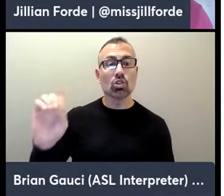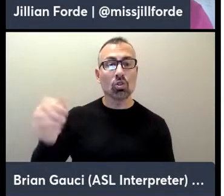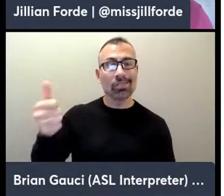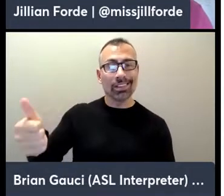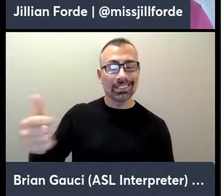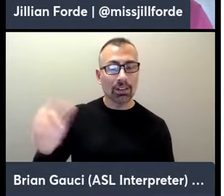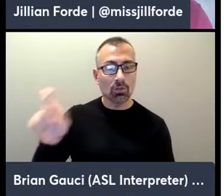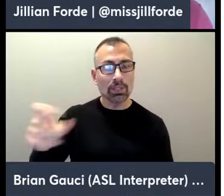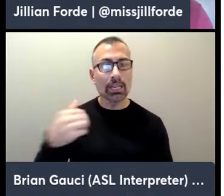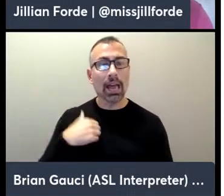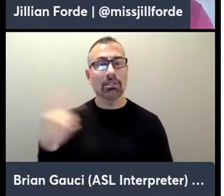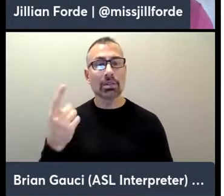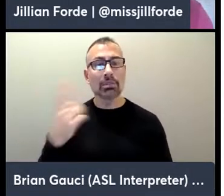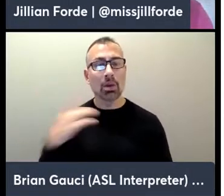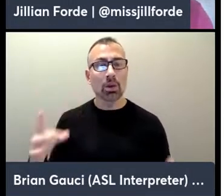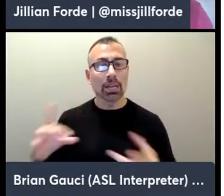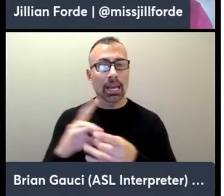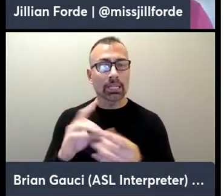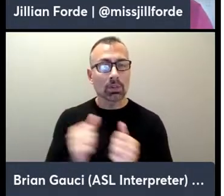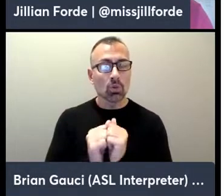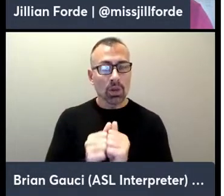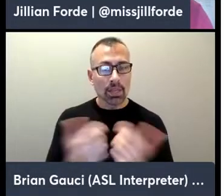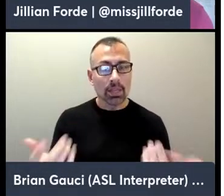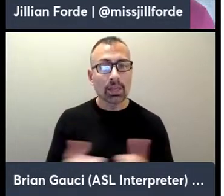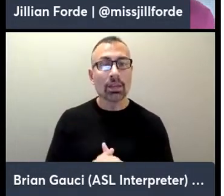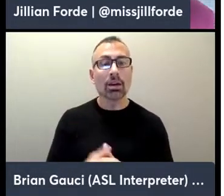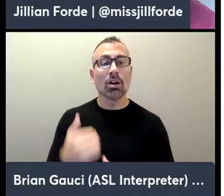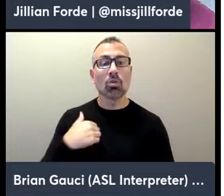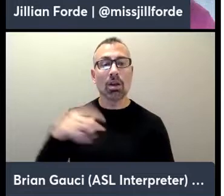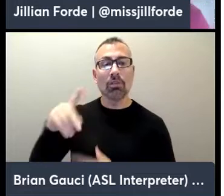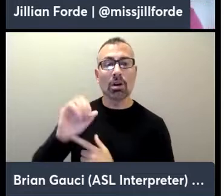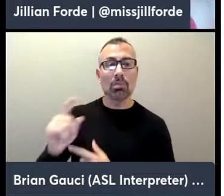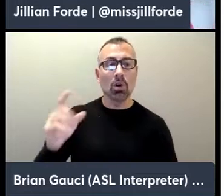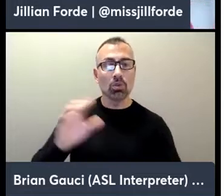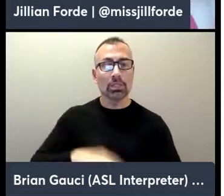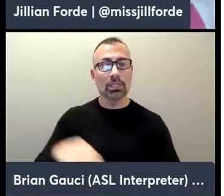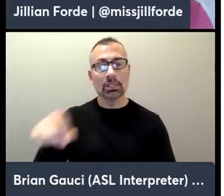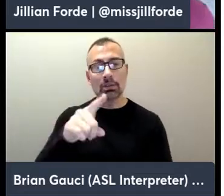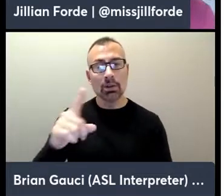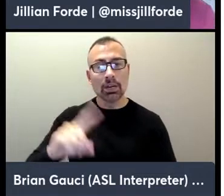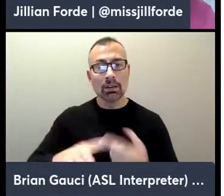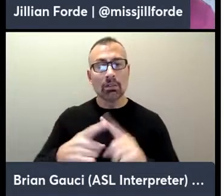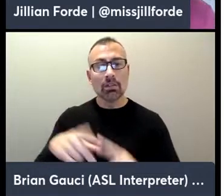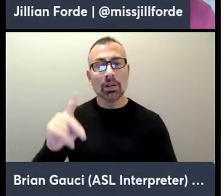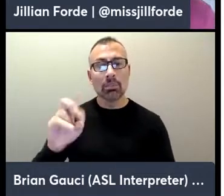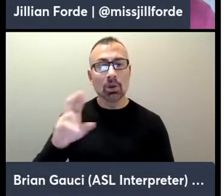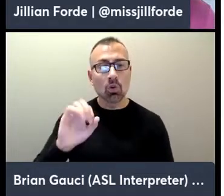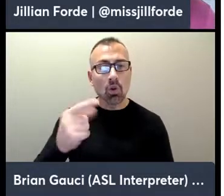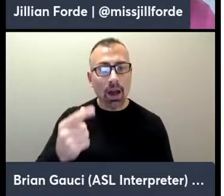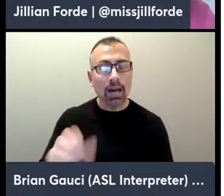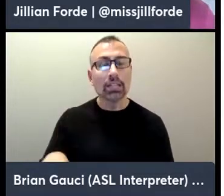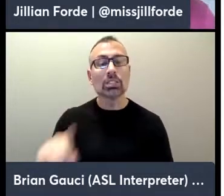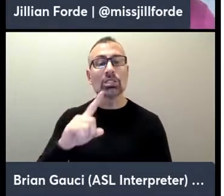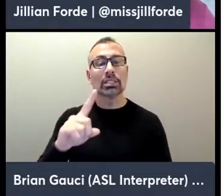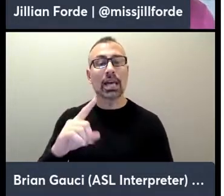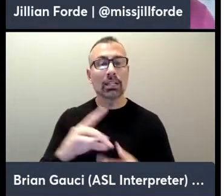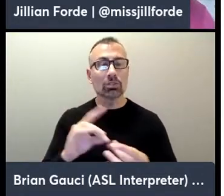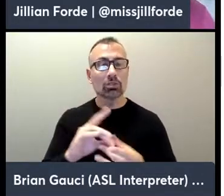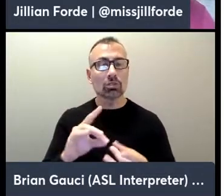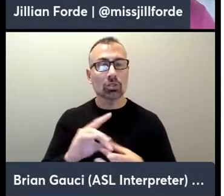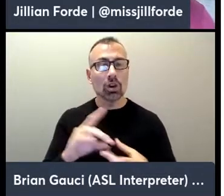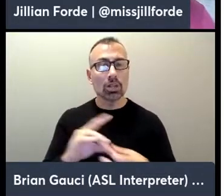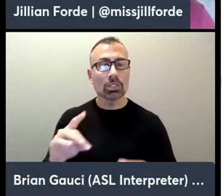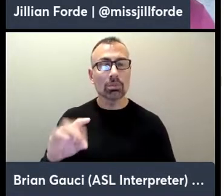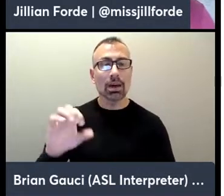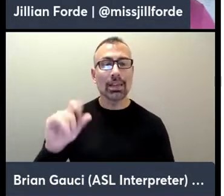to the blockchain network with. And so there's a great post by my peer Raj, Dan Charles, that walks through deploying an Ethereum node on Amazon